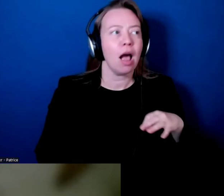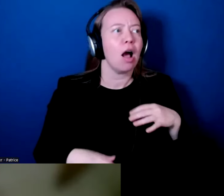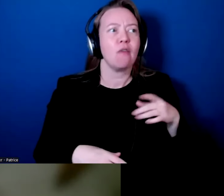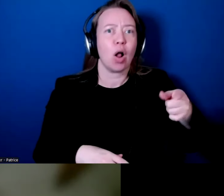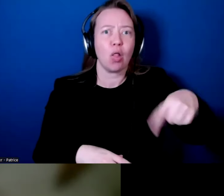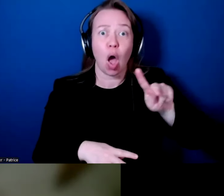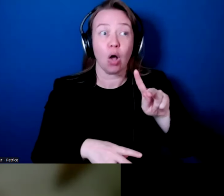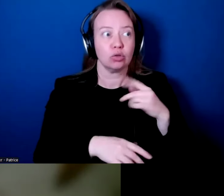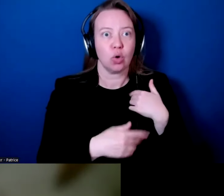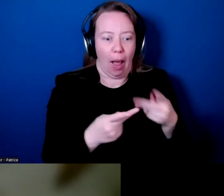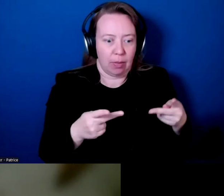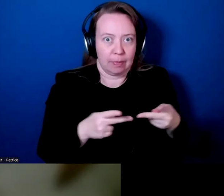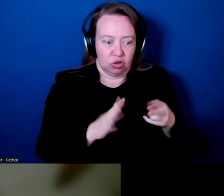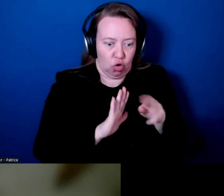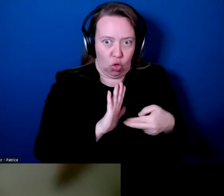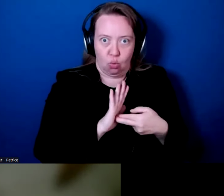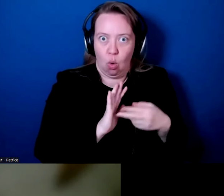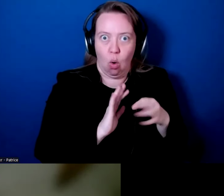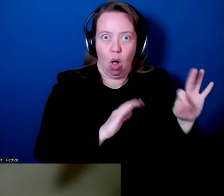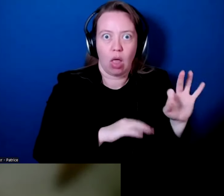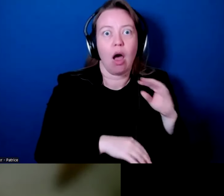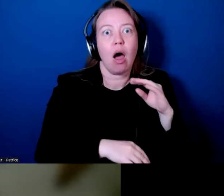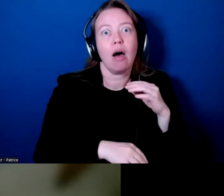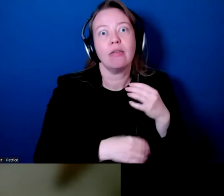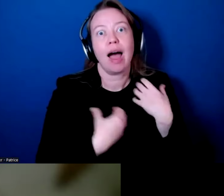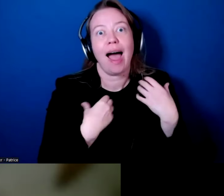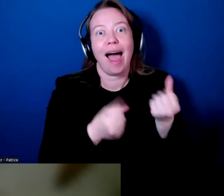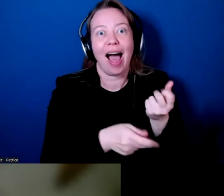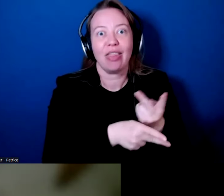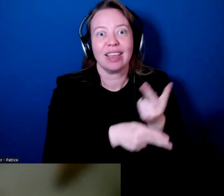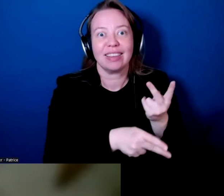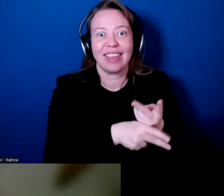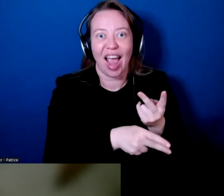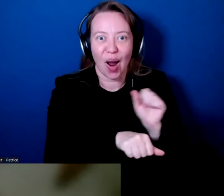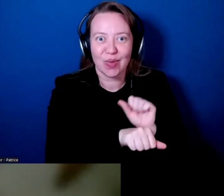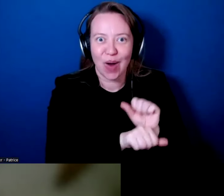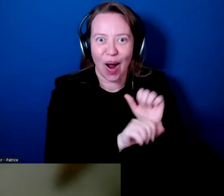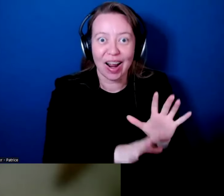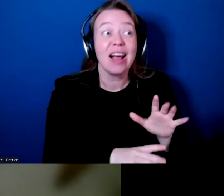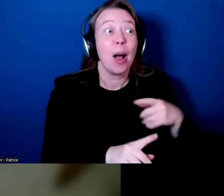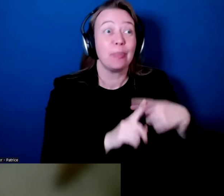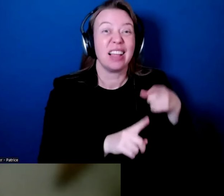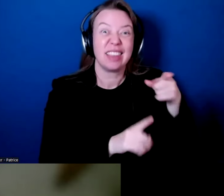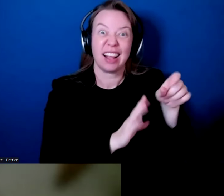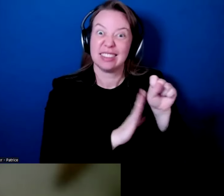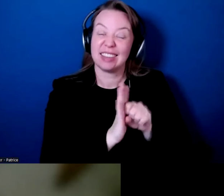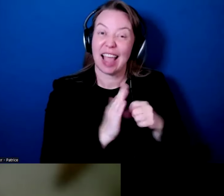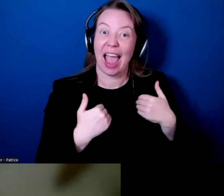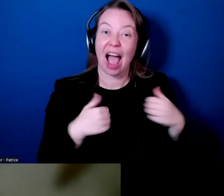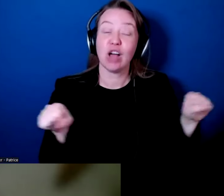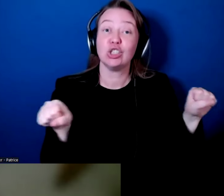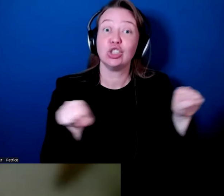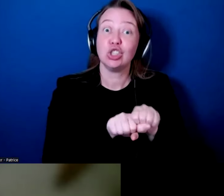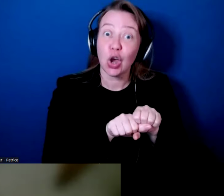to access in the state. So that's a good example. They even have a shoe allowance in Washington, which I think is such a great example of thinking about what